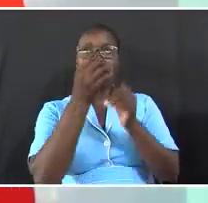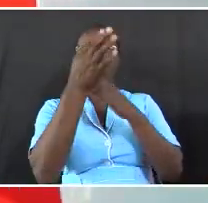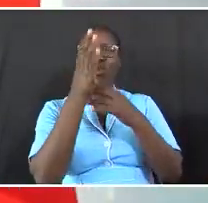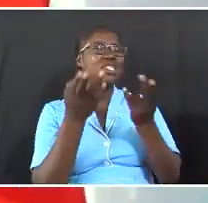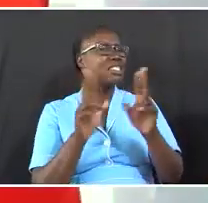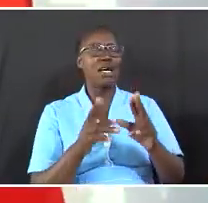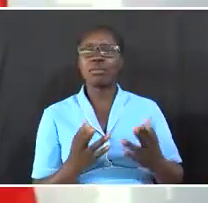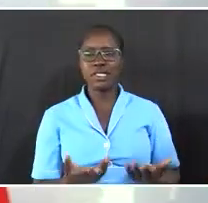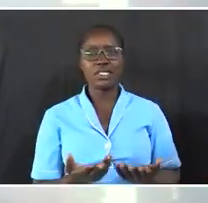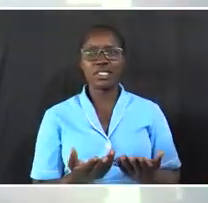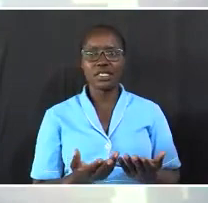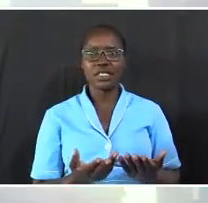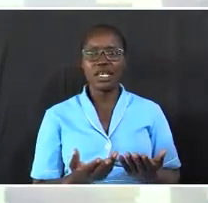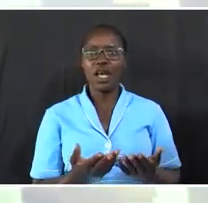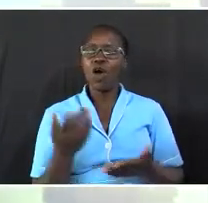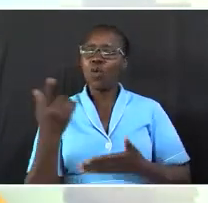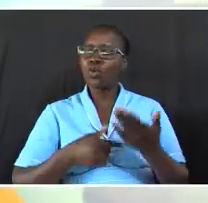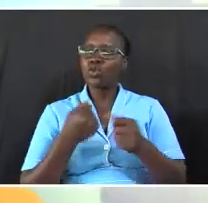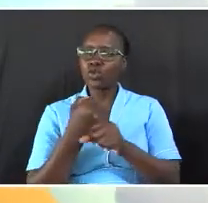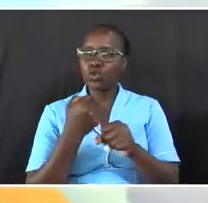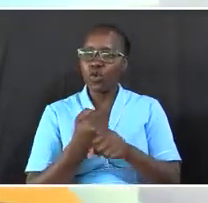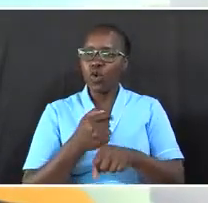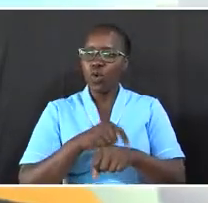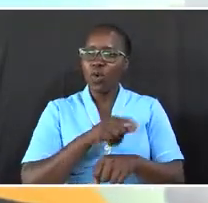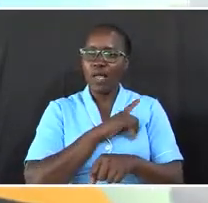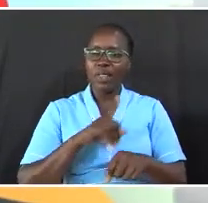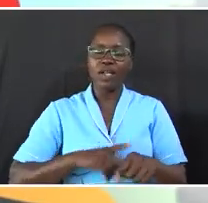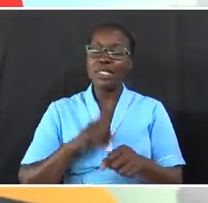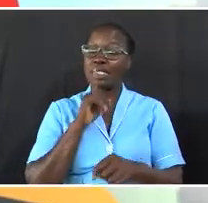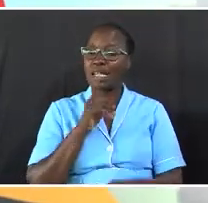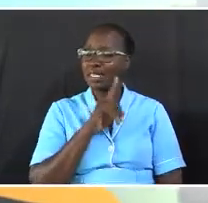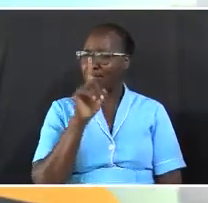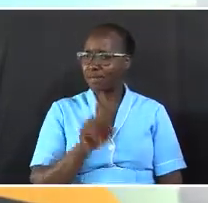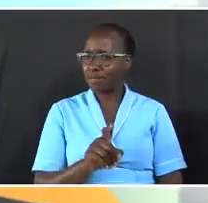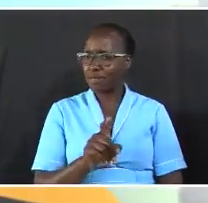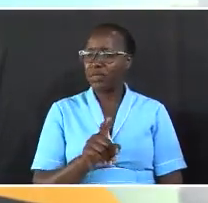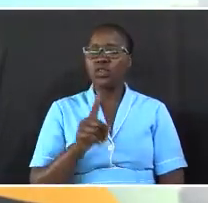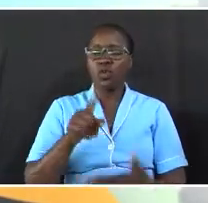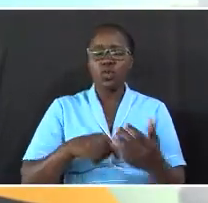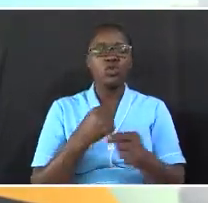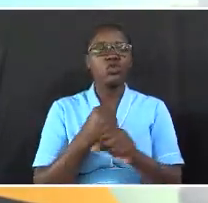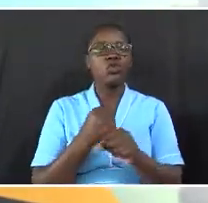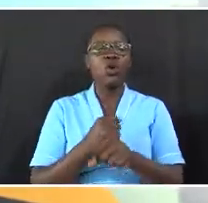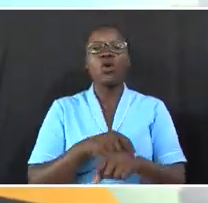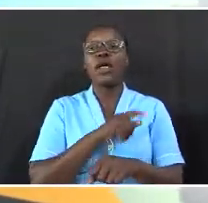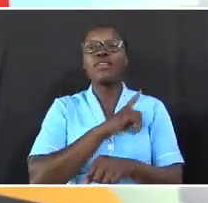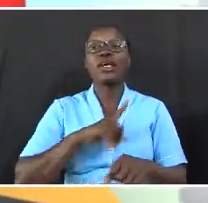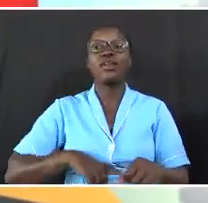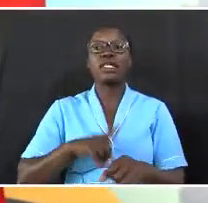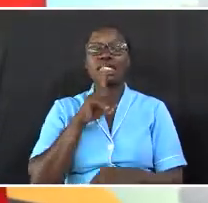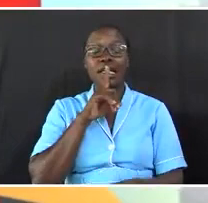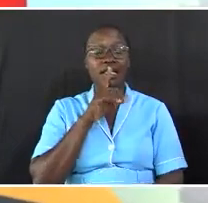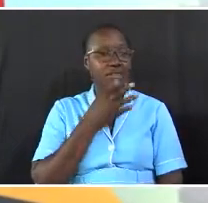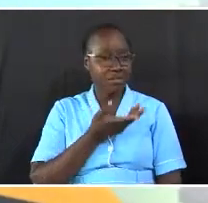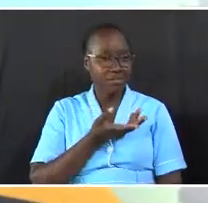happens. What do you do when the Lord is silent? What do you do when the Lord is silent? In